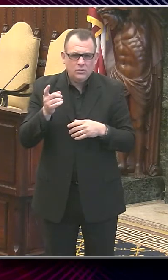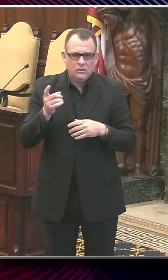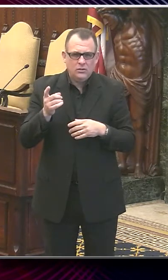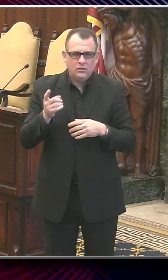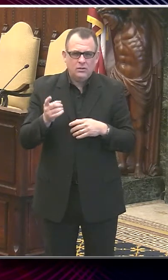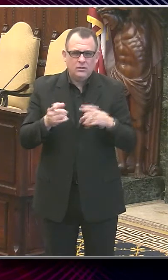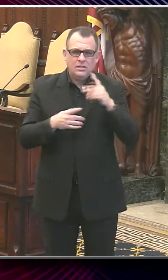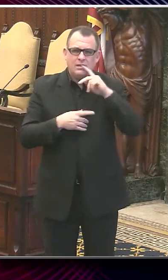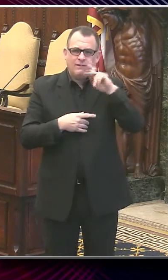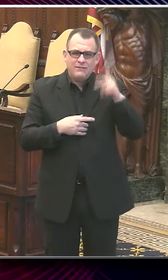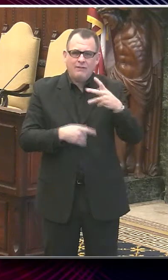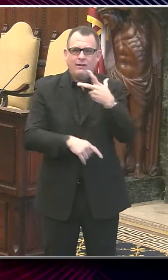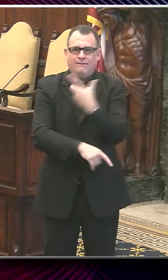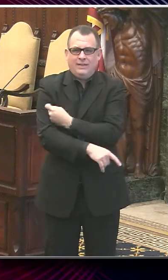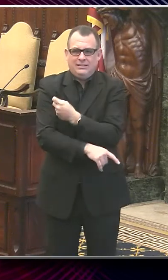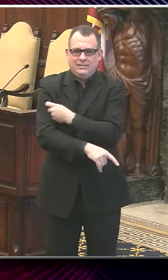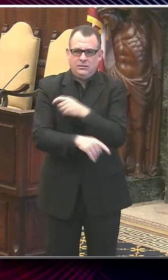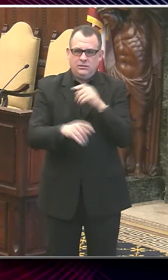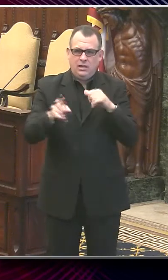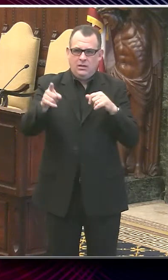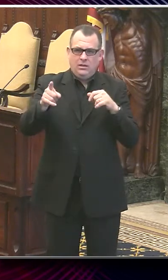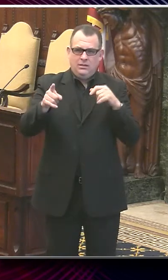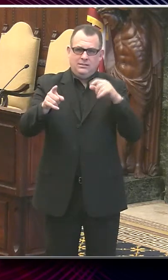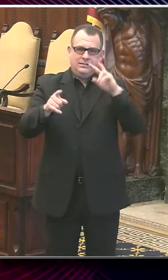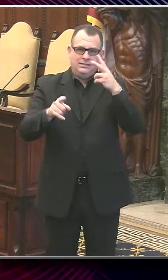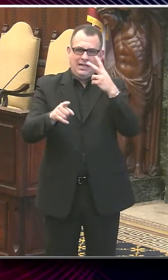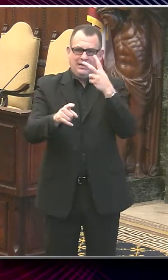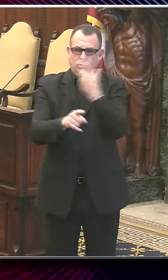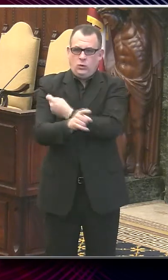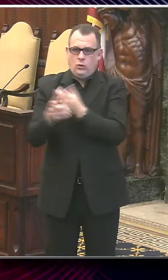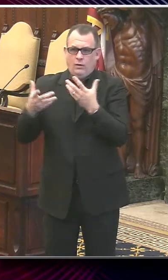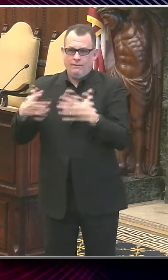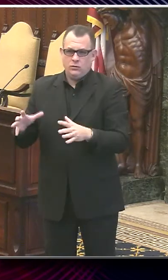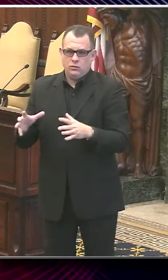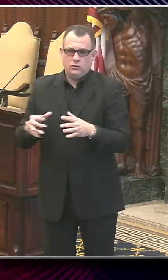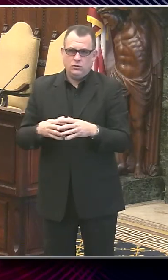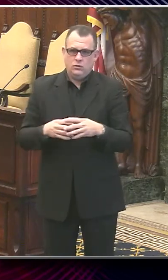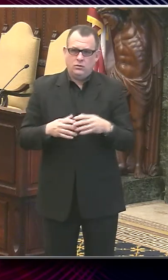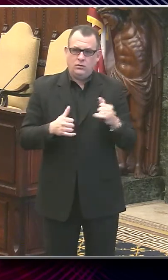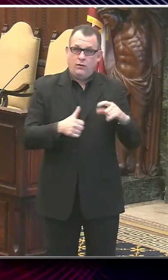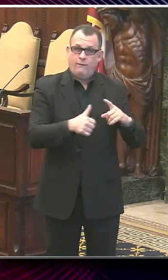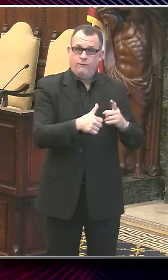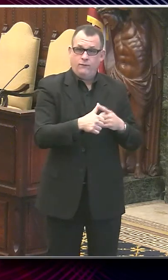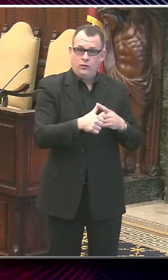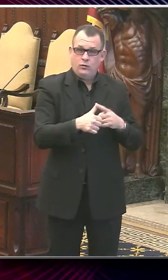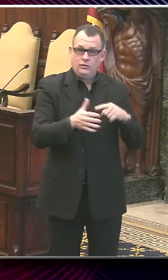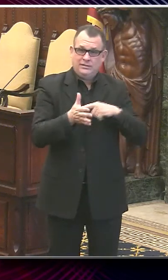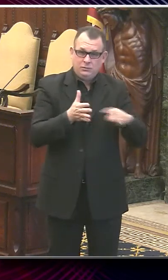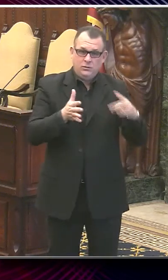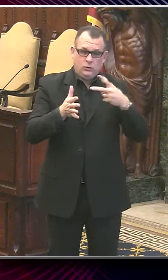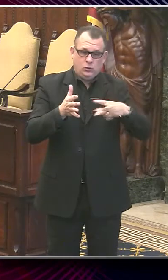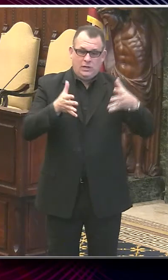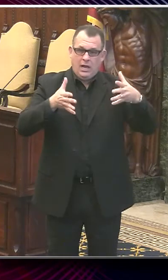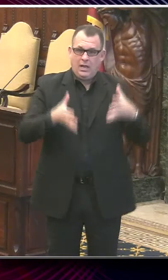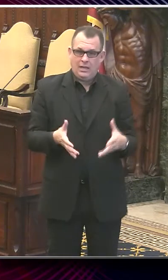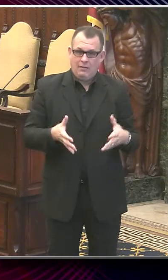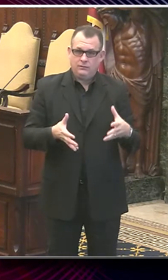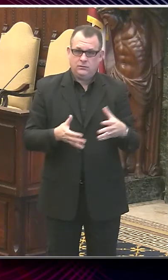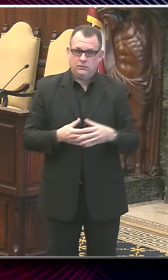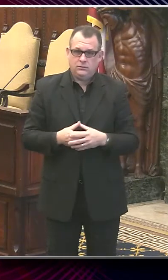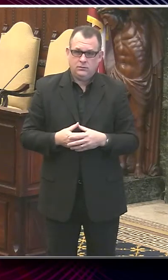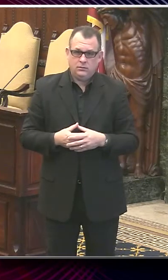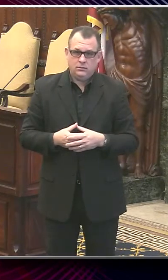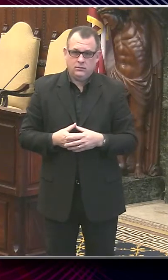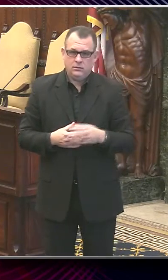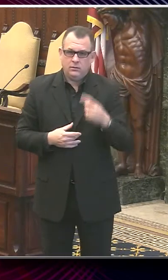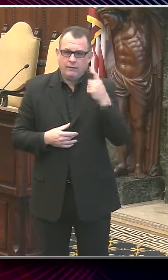giving second doses to people who've already received their first doses of Pfizer vaccine. We've done that now for 1 week. There are 2 more weeks to go. And for then